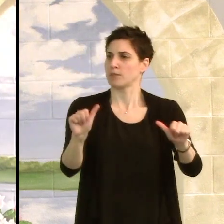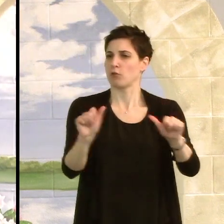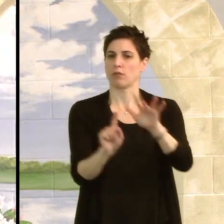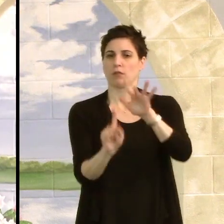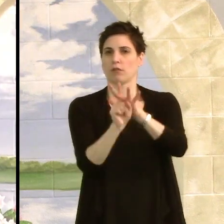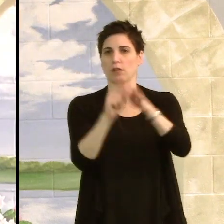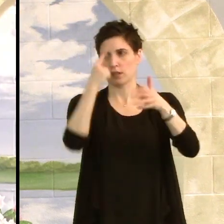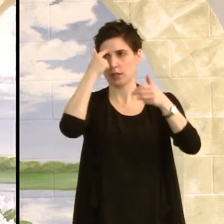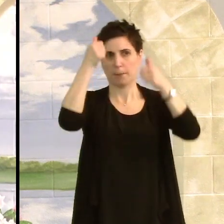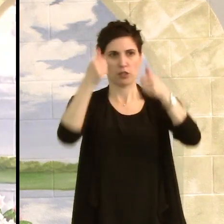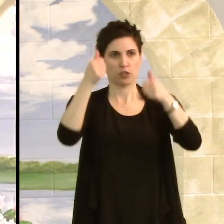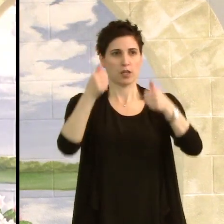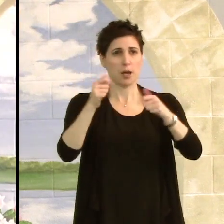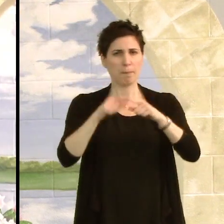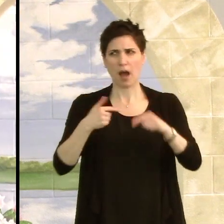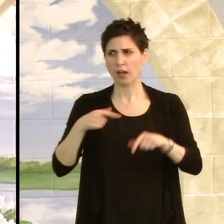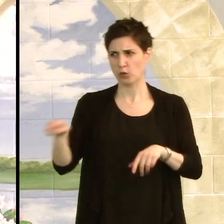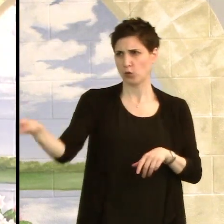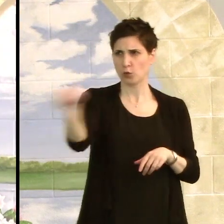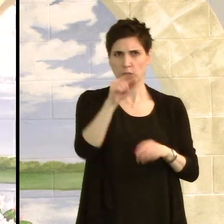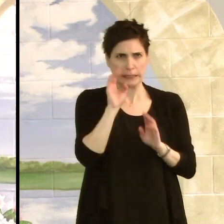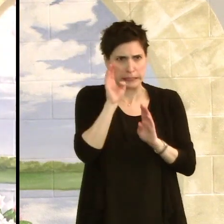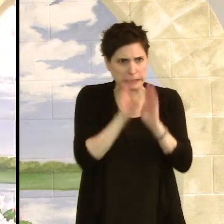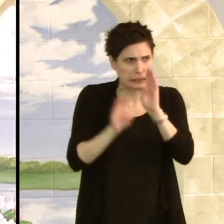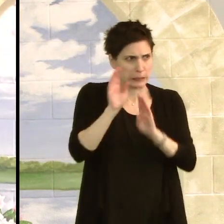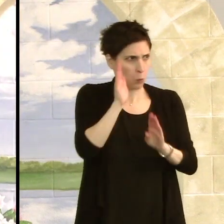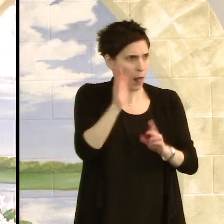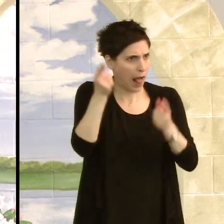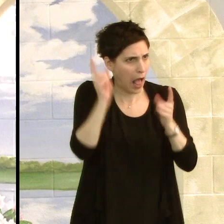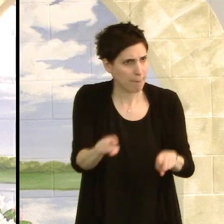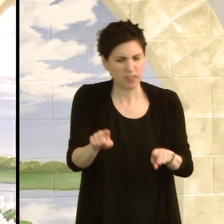to be overly stressed about this possibility.